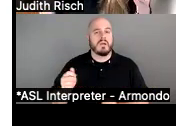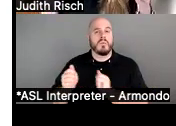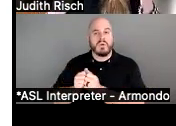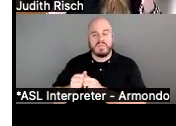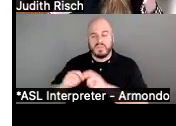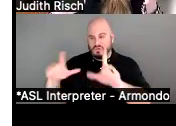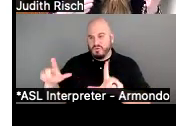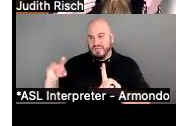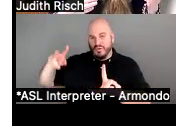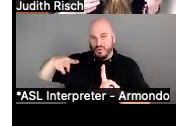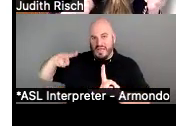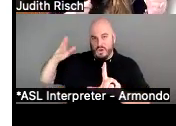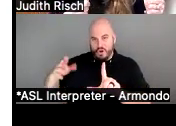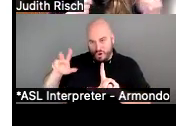reader.